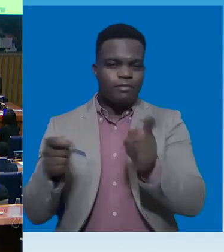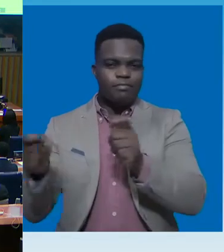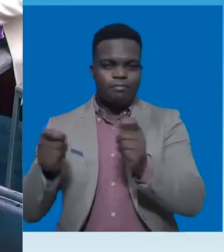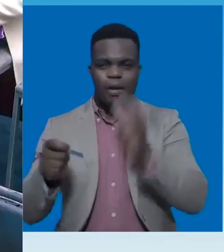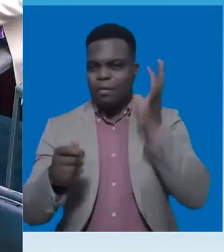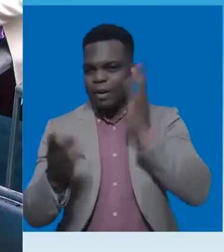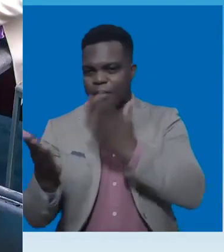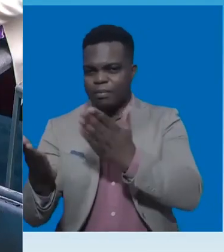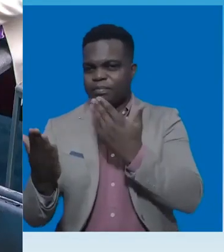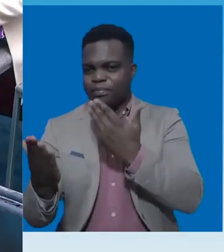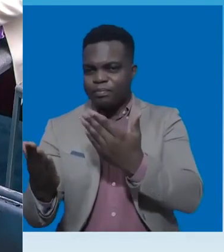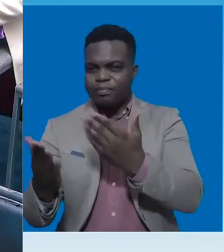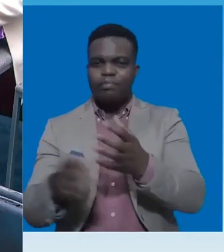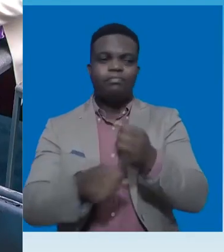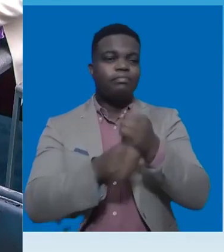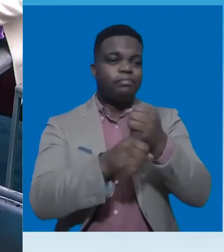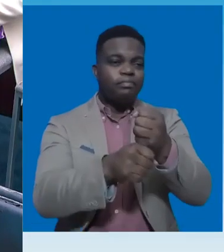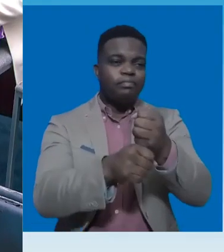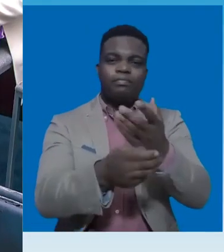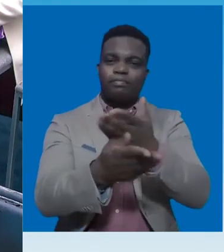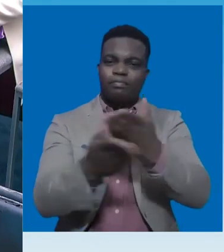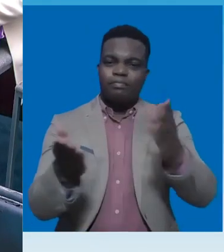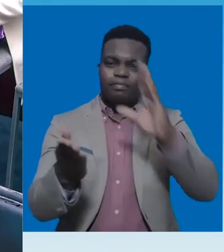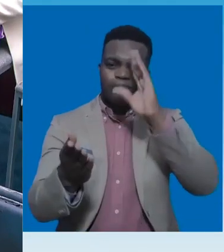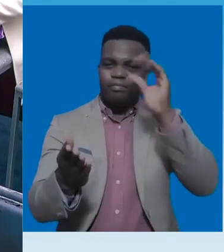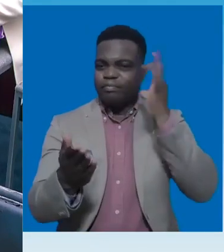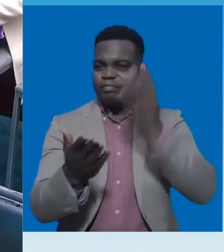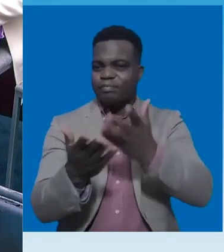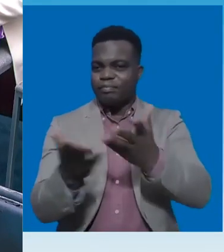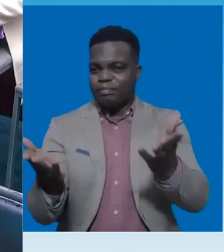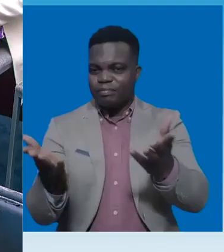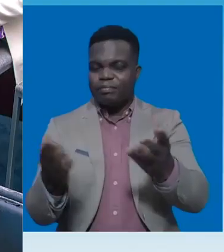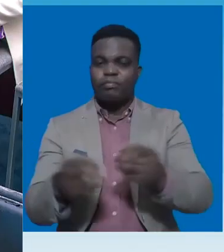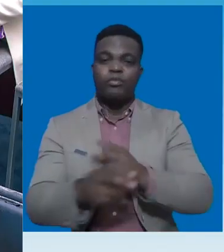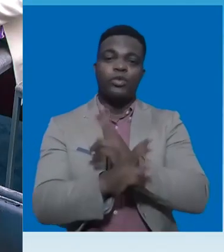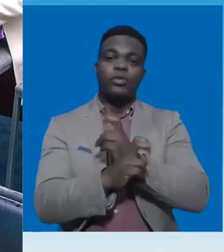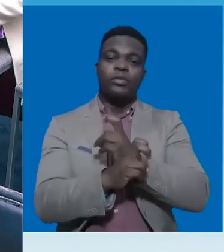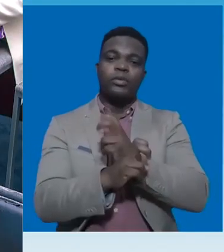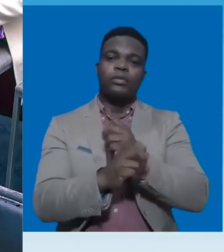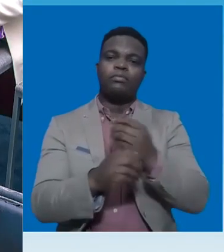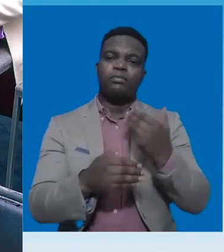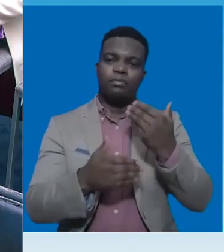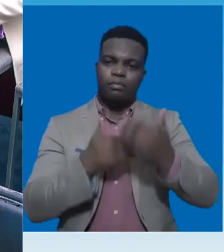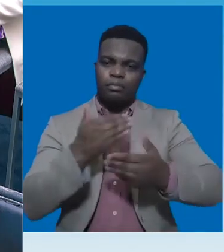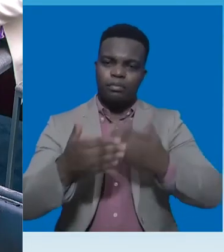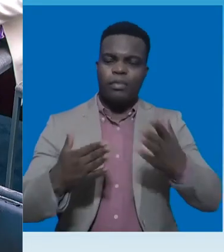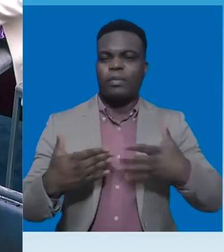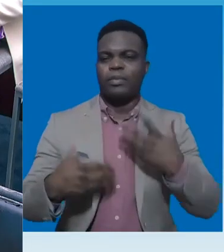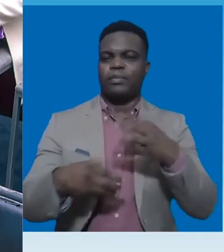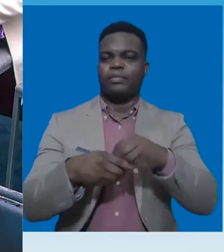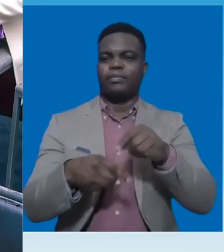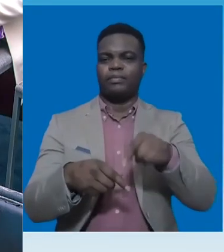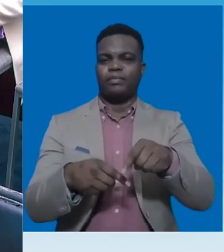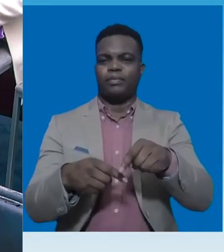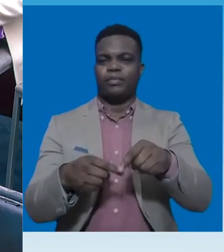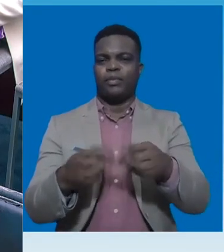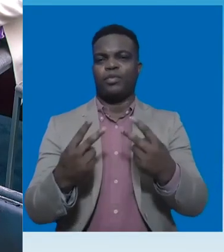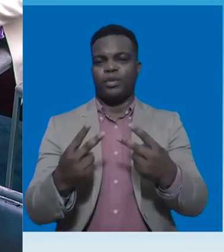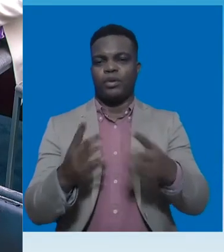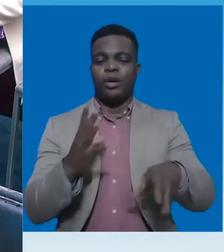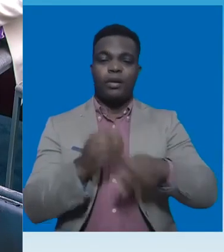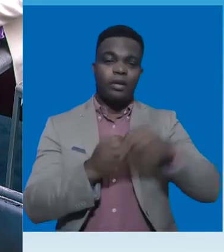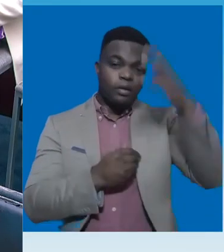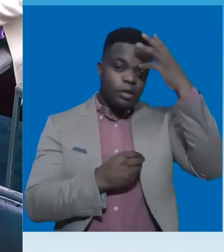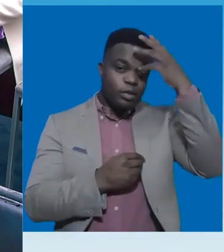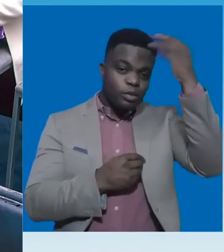important event and thanks the Secretary General, the Kingdom of Lesotho, the Republic of South Africa, the Disability Inclusion